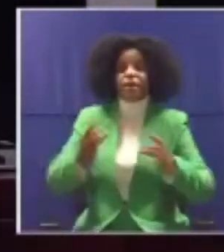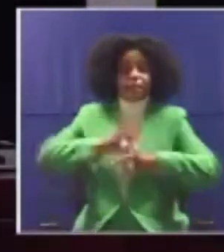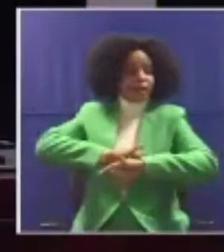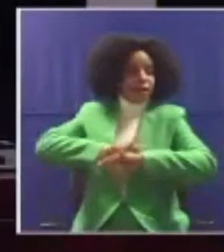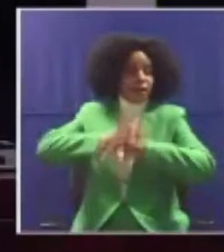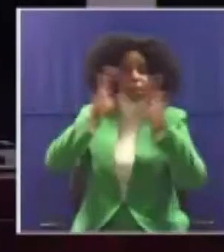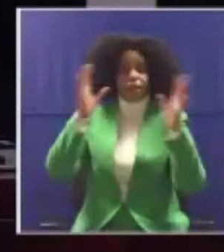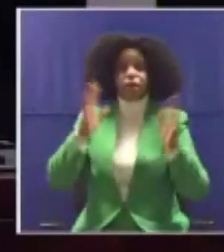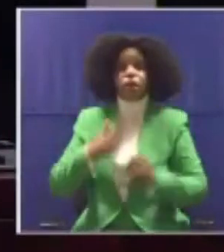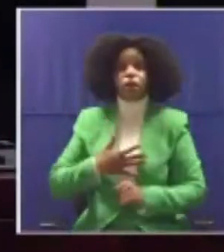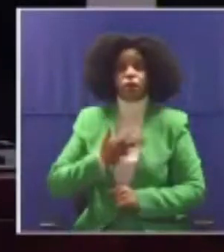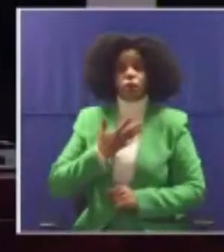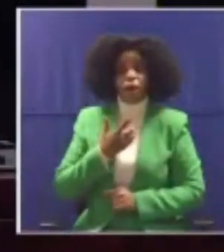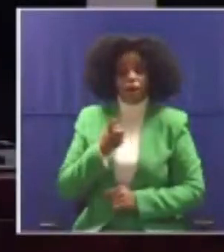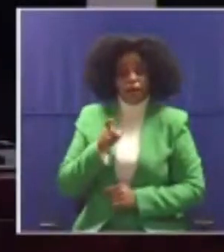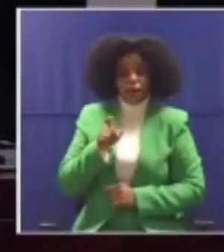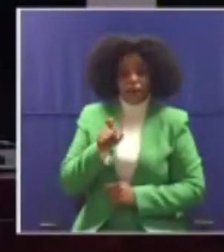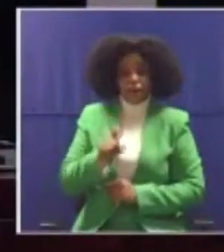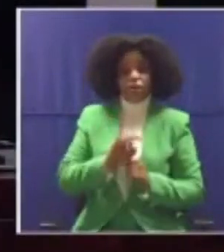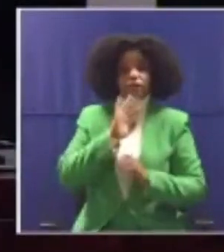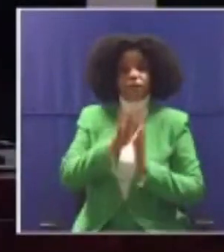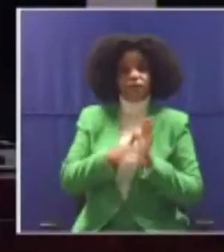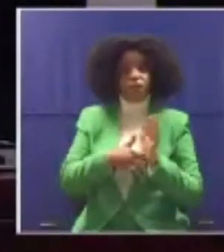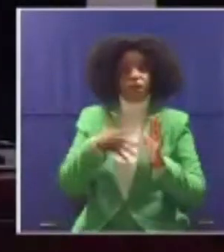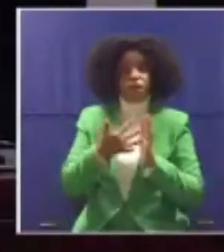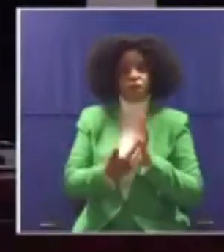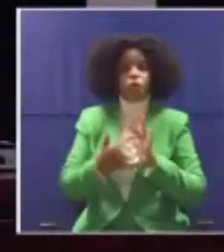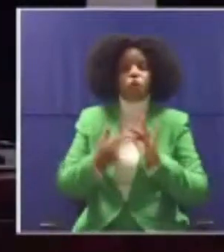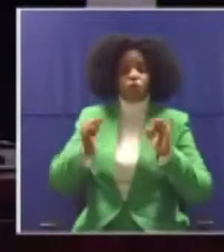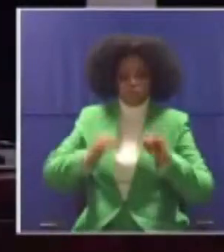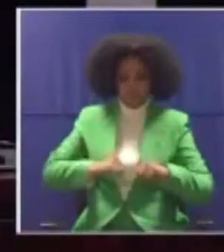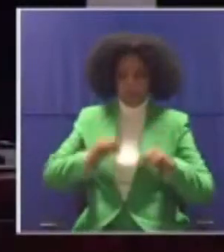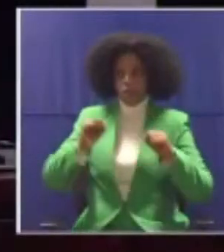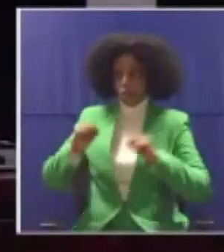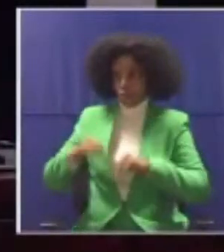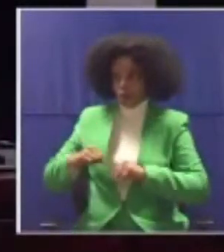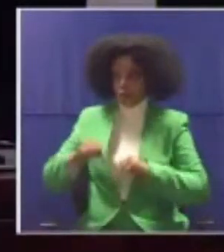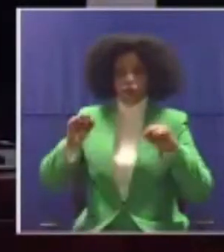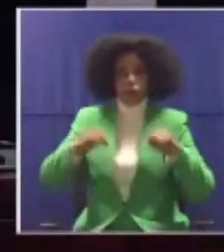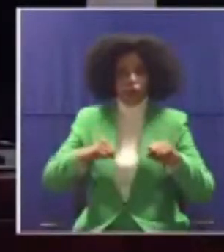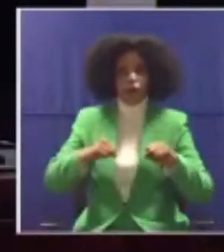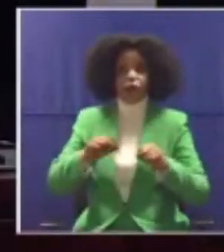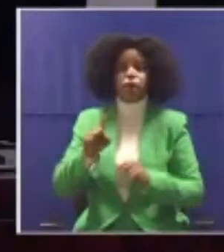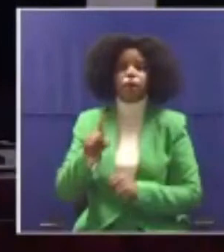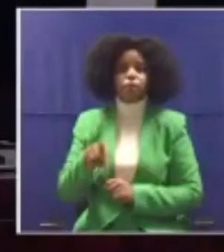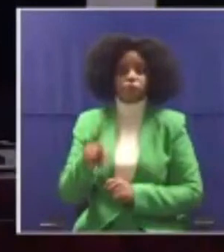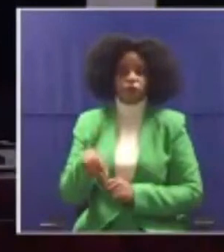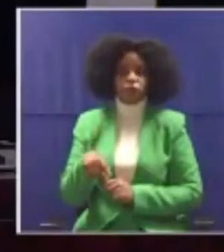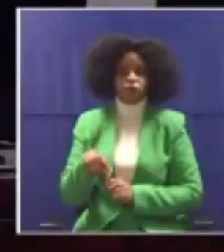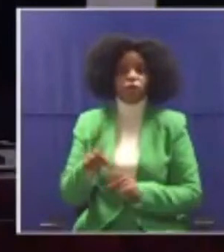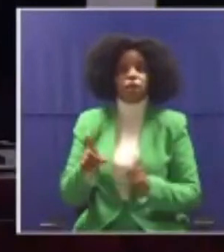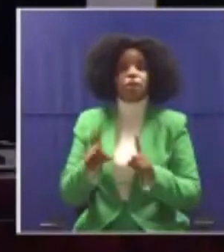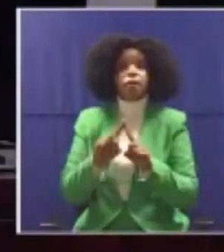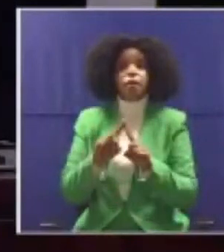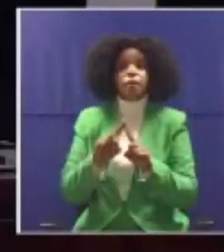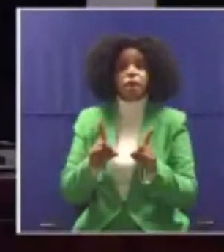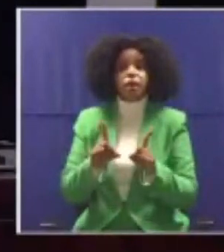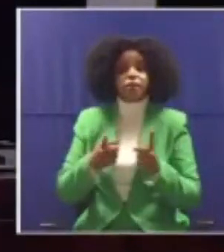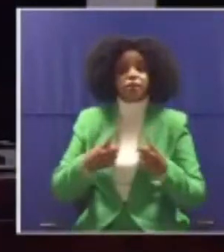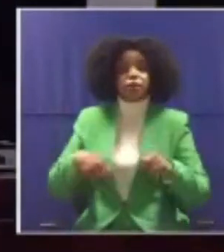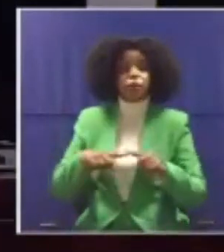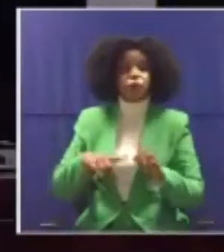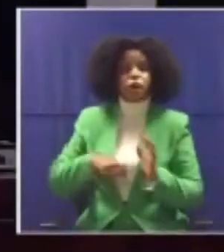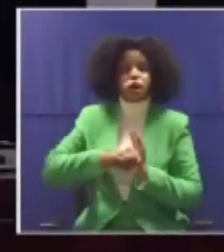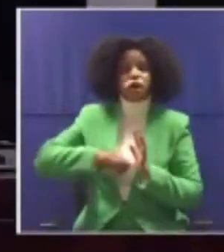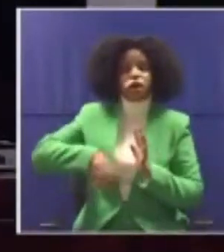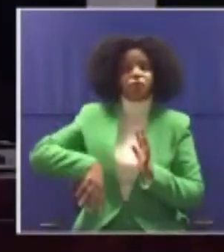let's agree on this framework, but we must not remove the ability of